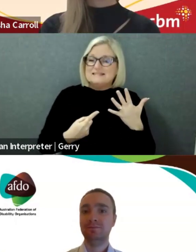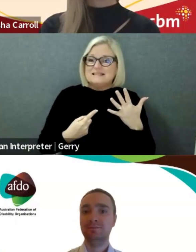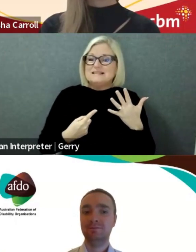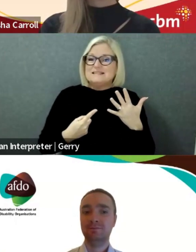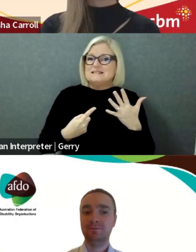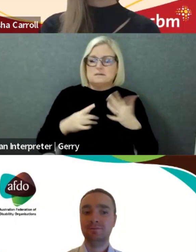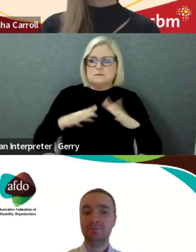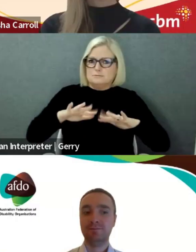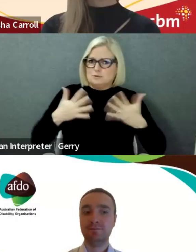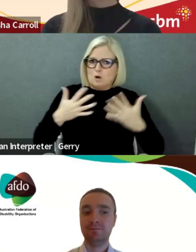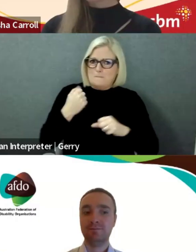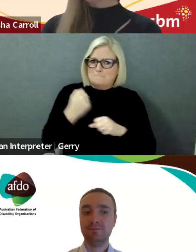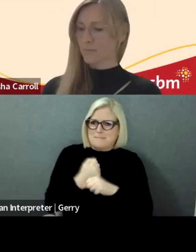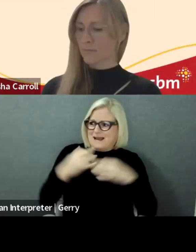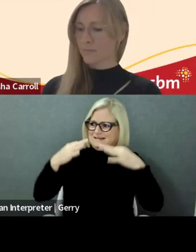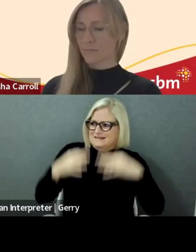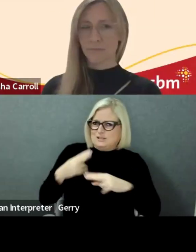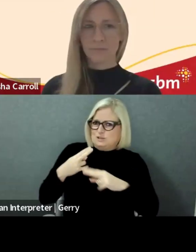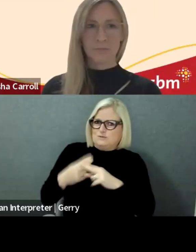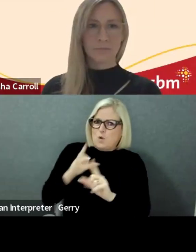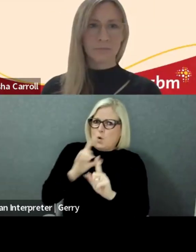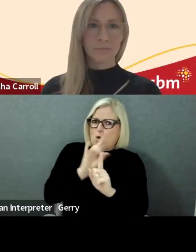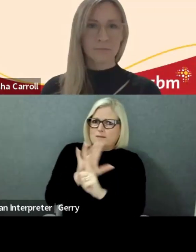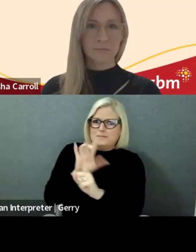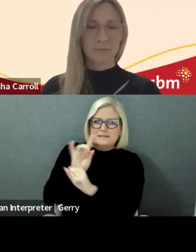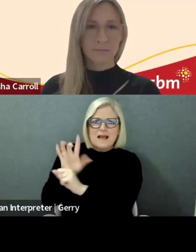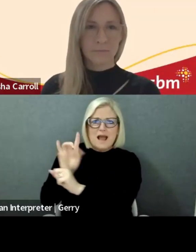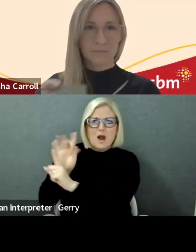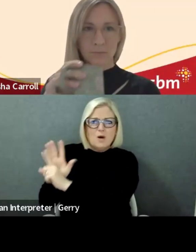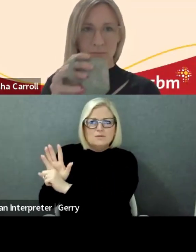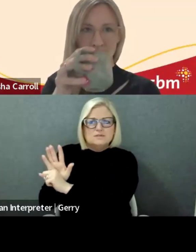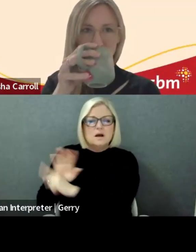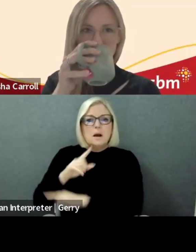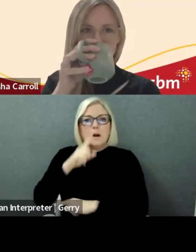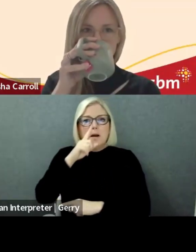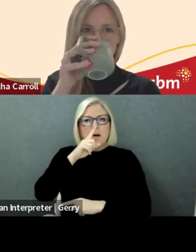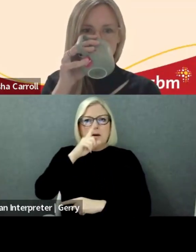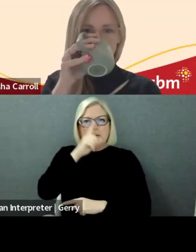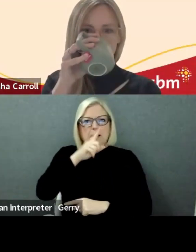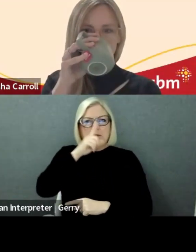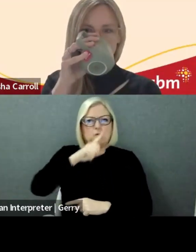ways. Even when they live in a community, one major barrier is